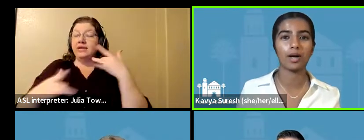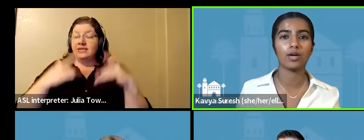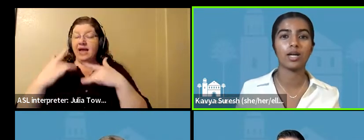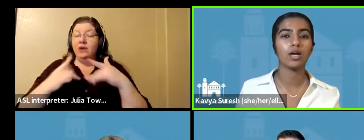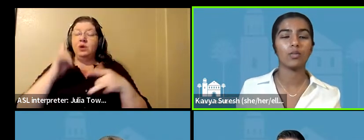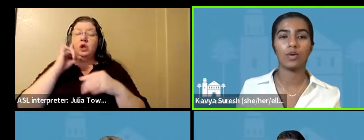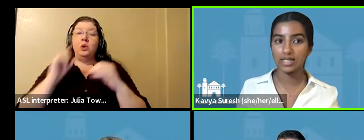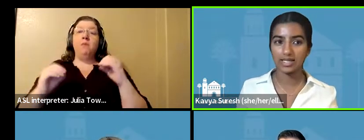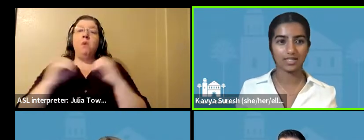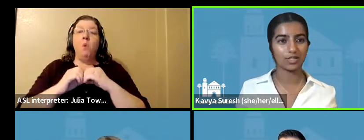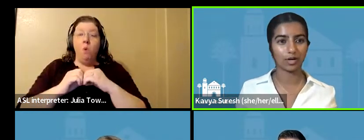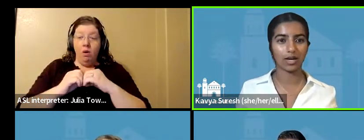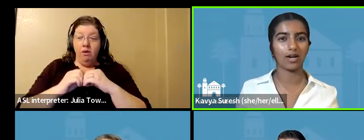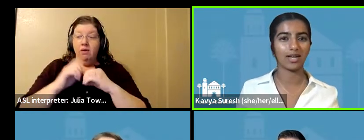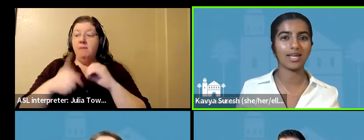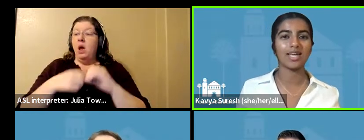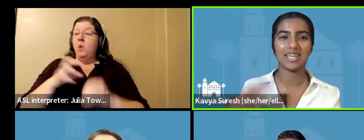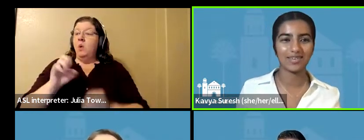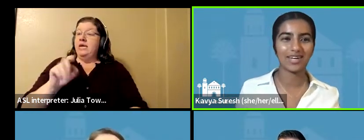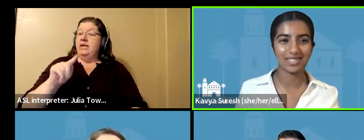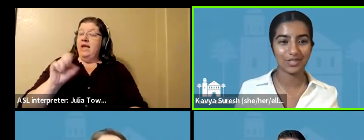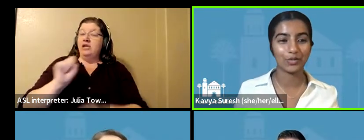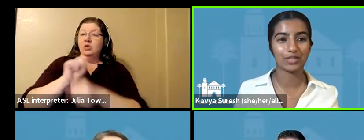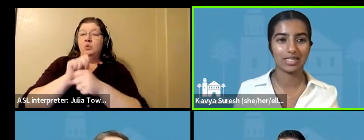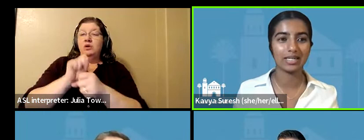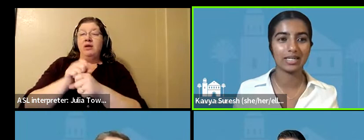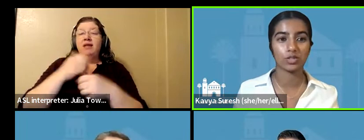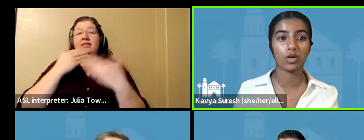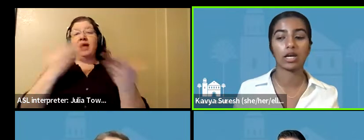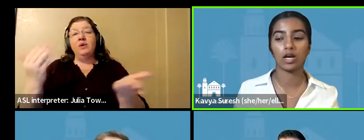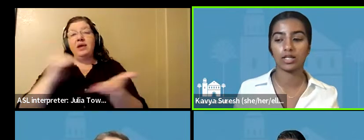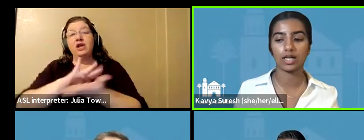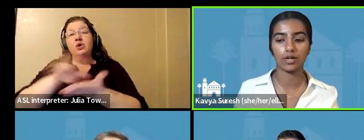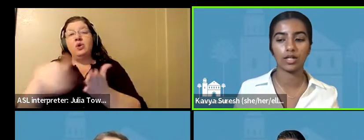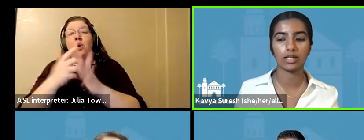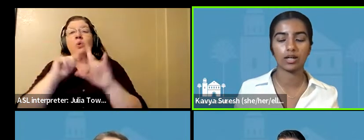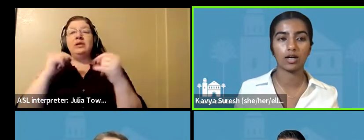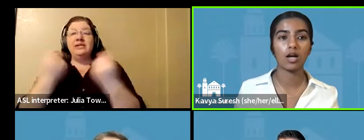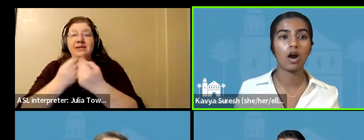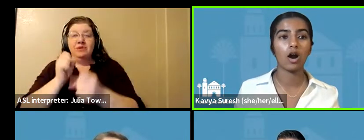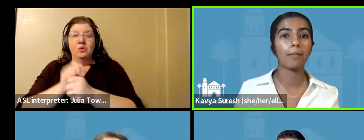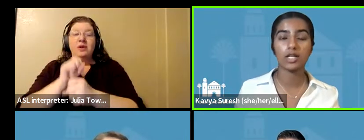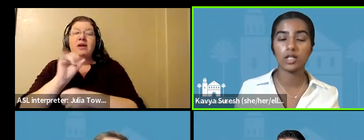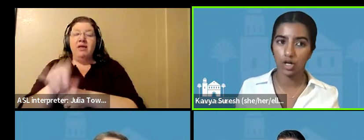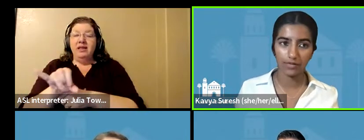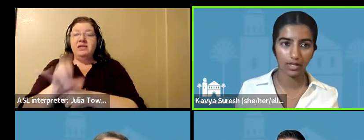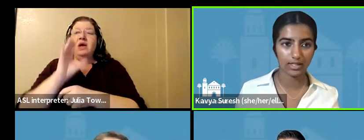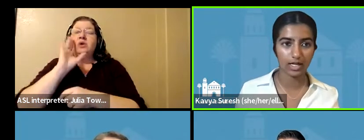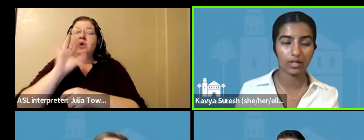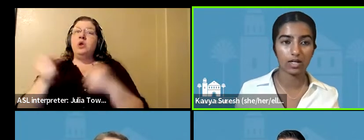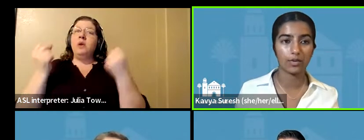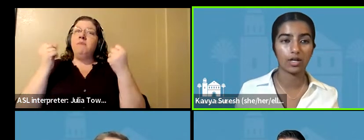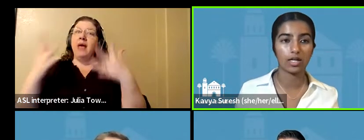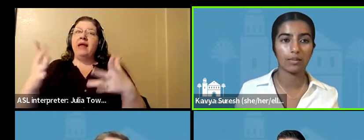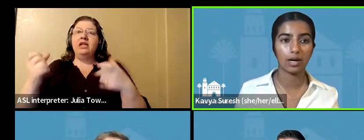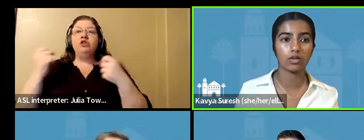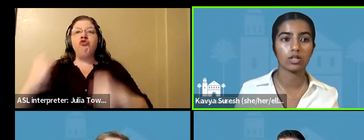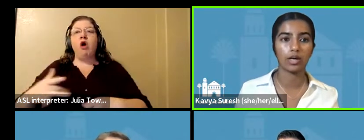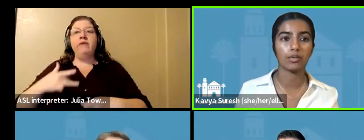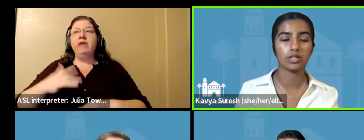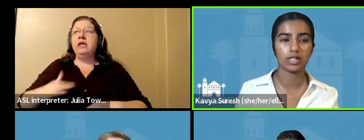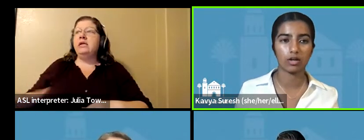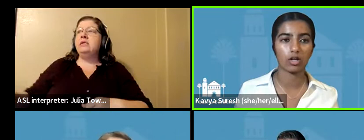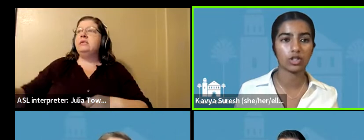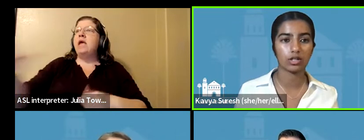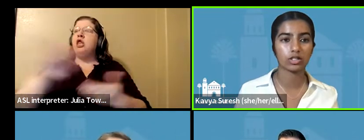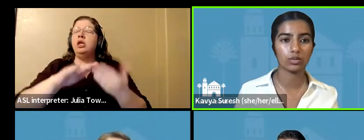more about what ETS is working on. Thank you again to the whole team that's working on this. I know that there are many strong feelings out in the community about the